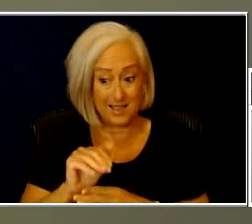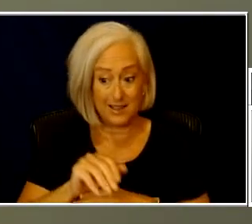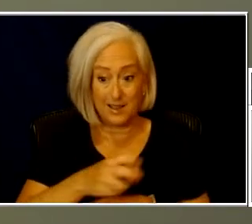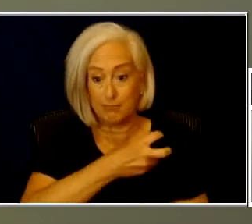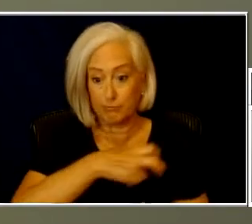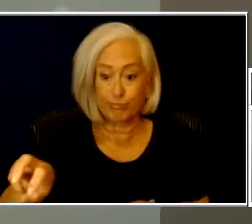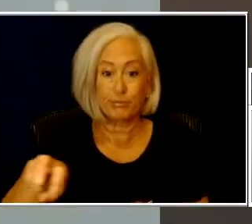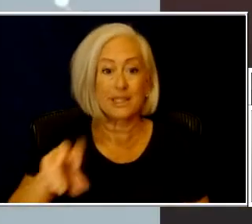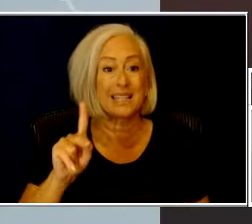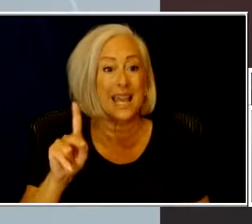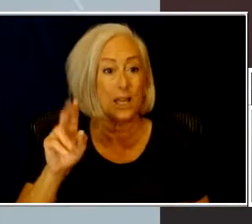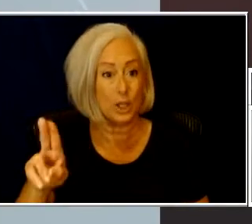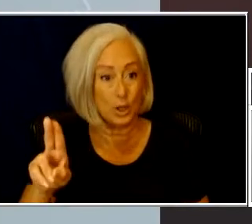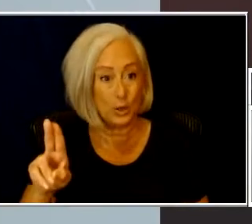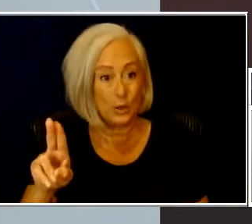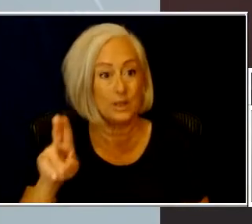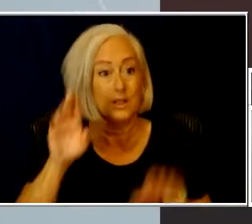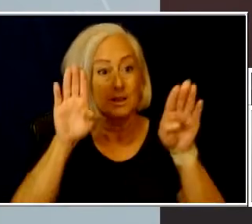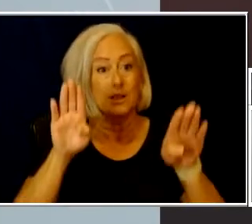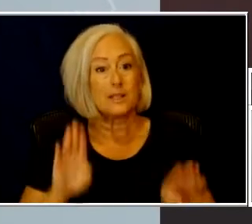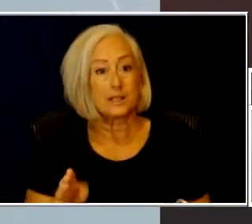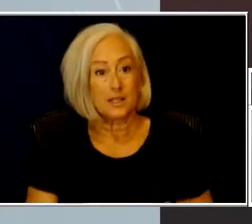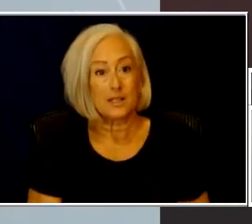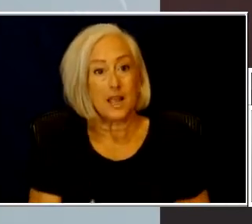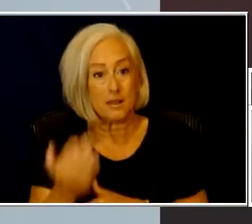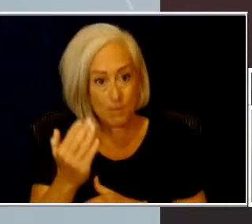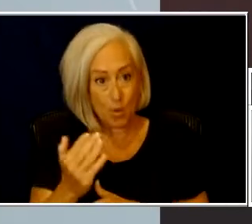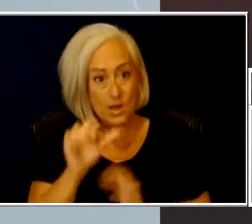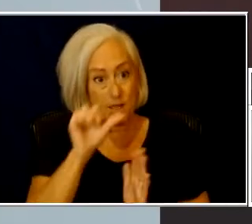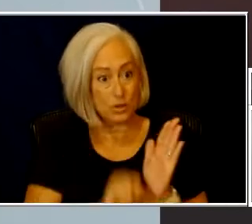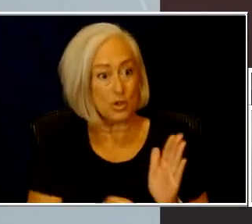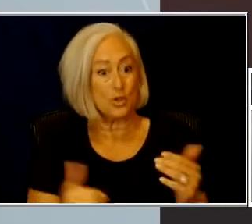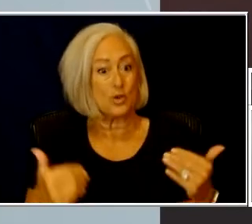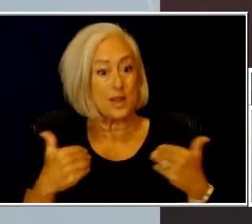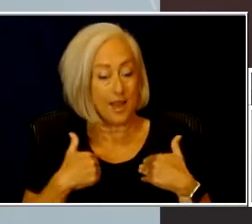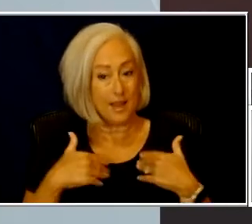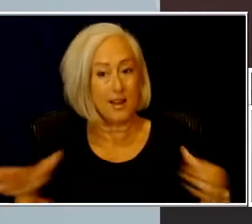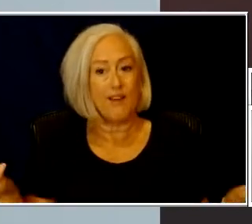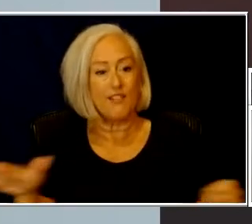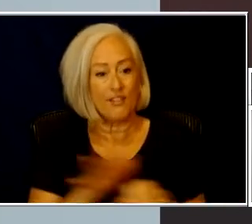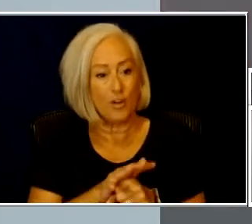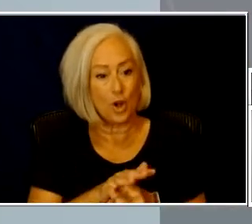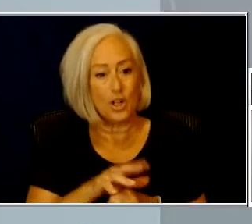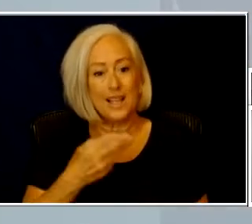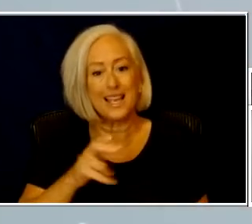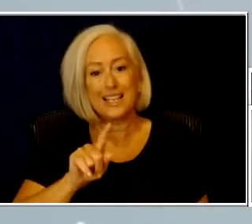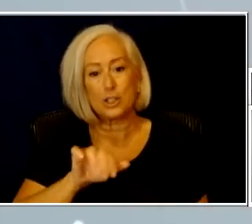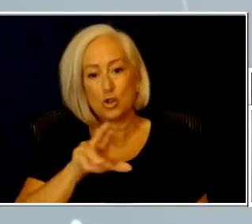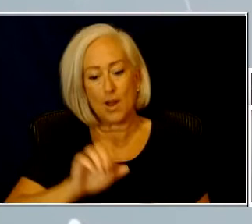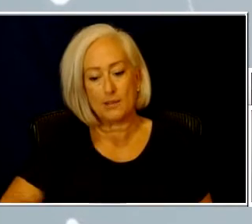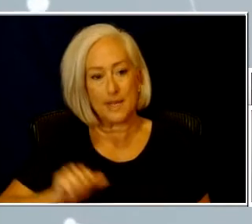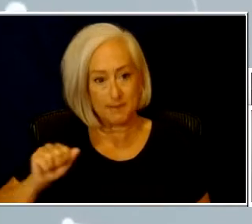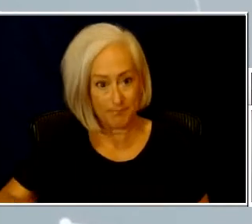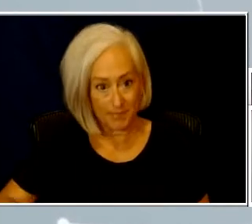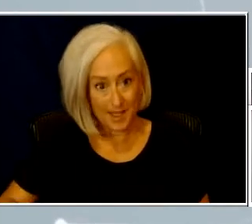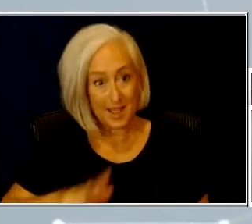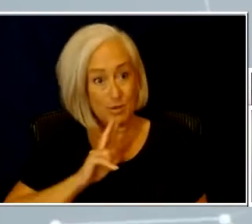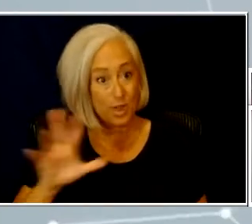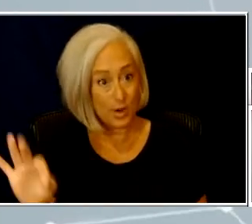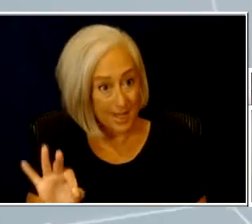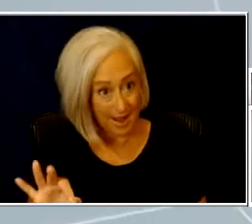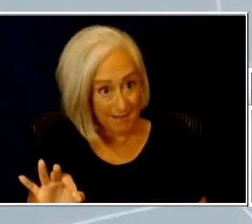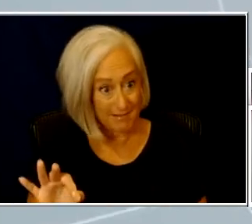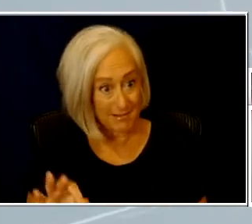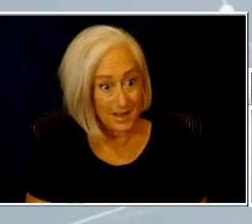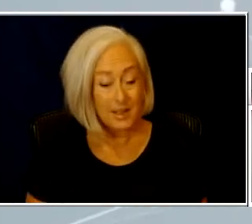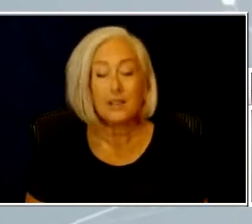had surgery and had a complete hysterectomy at the age of 39. You were sent to Dr. Lori Spuzak, who's with us here today. You went